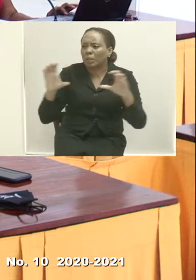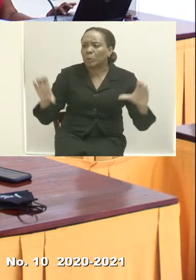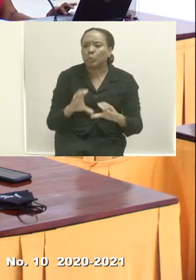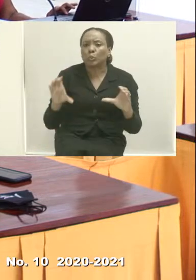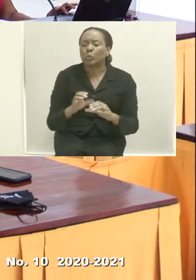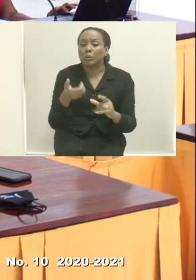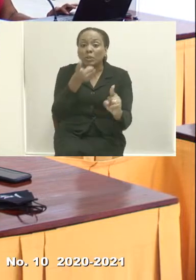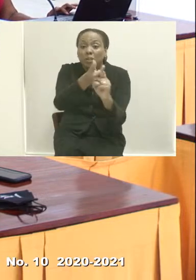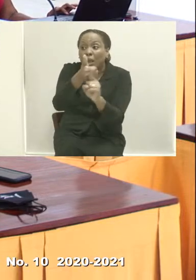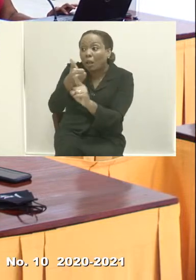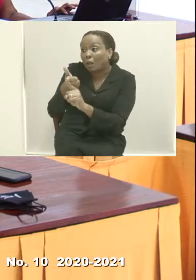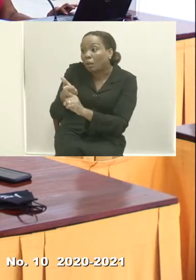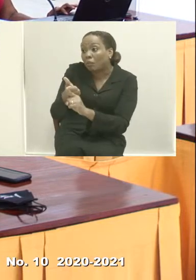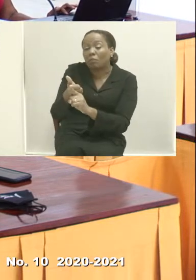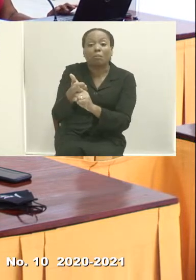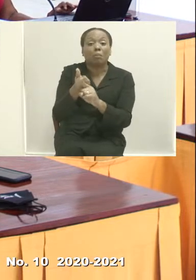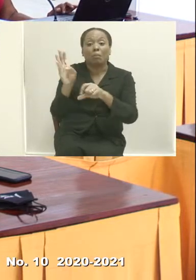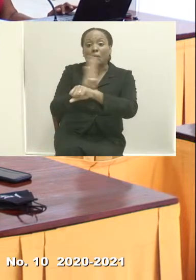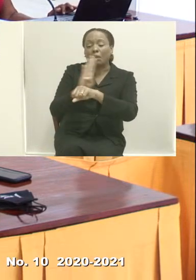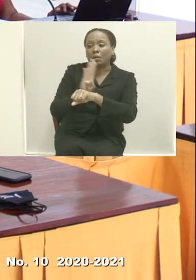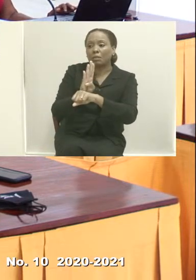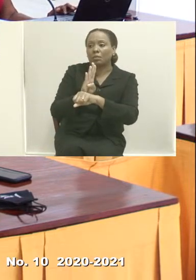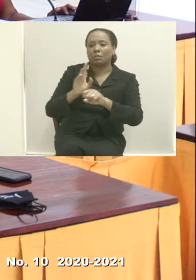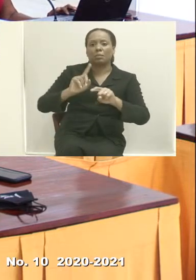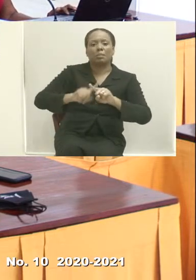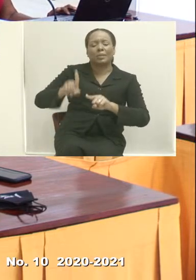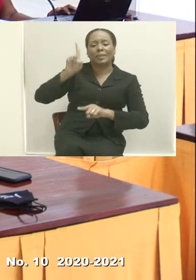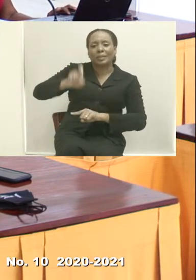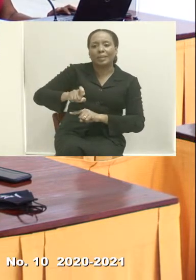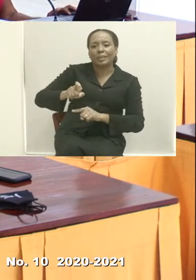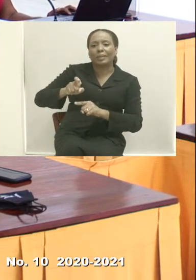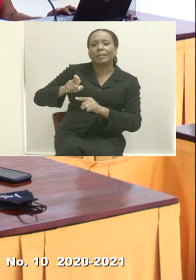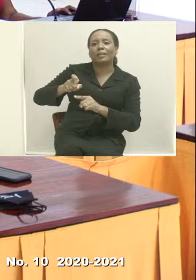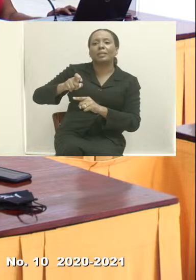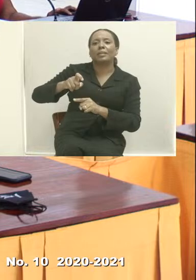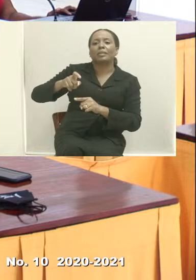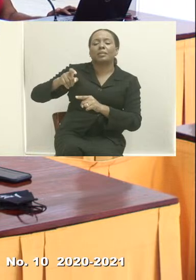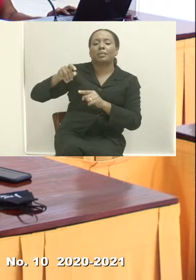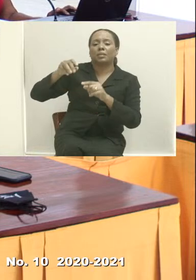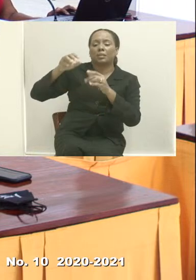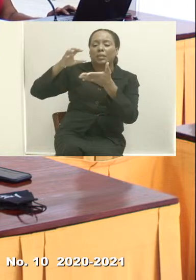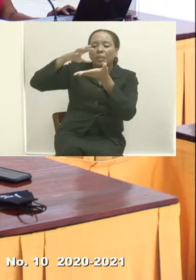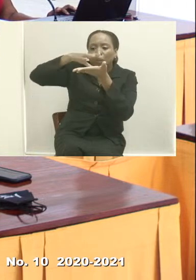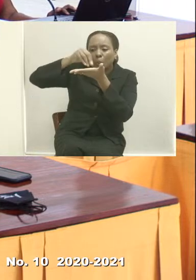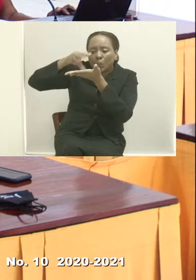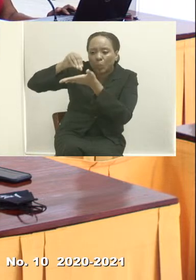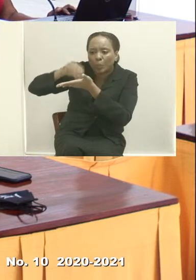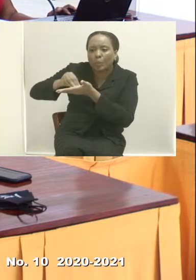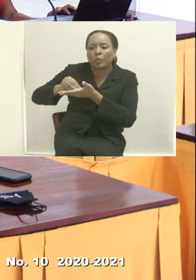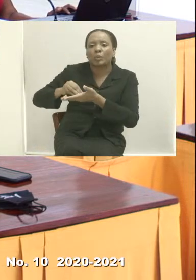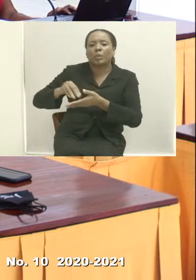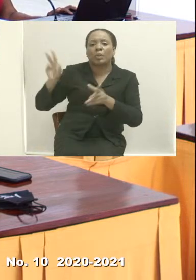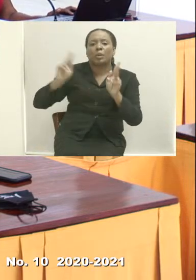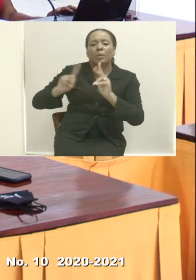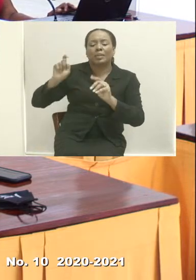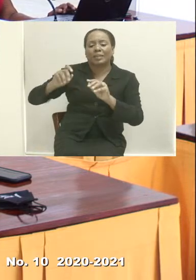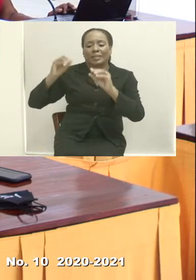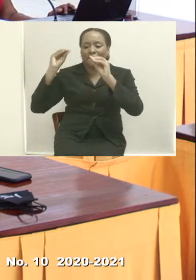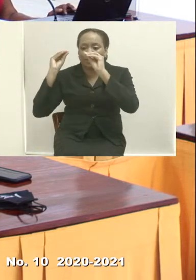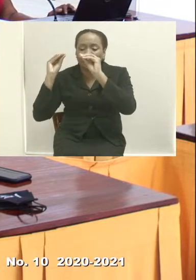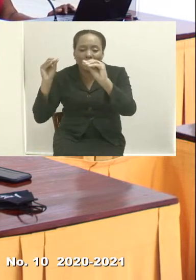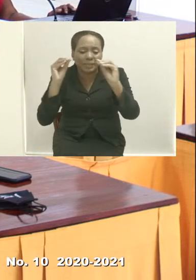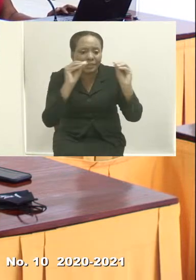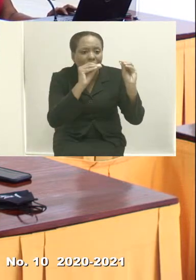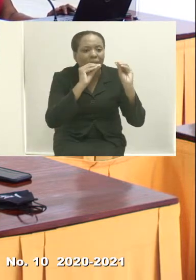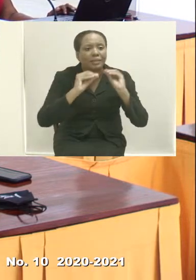business, but they need to be educated along the lines of what it takes to run the business and what the